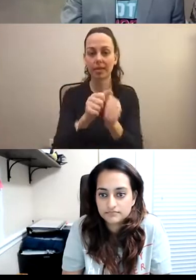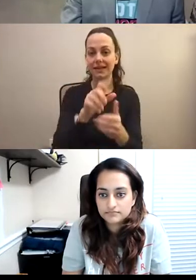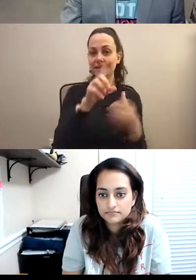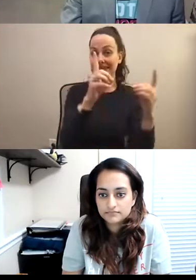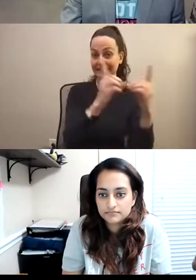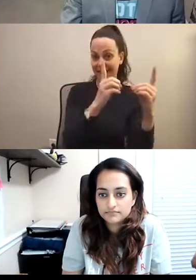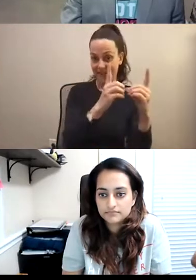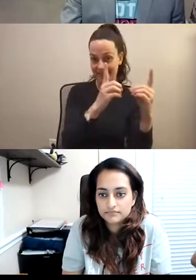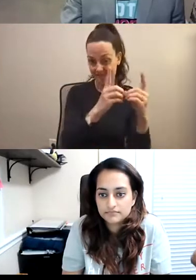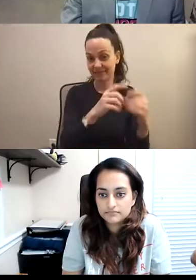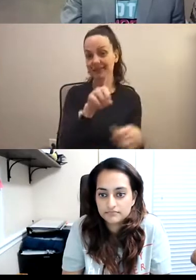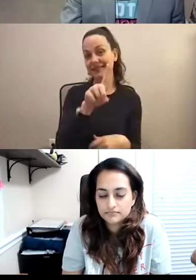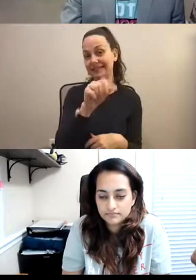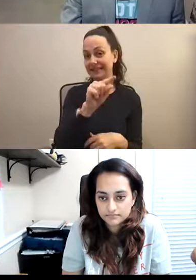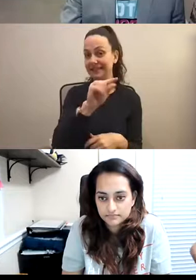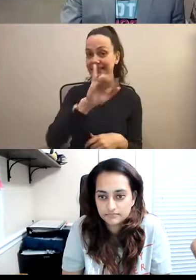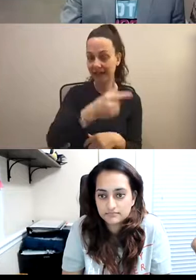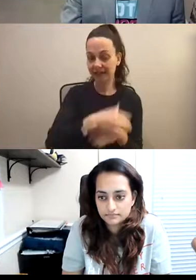dating, and